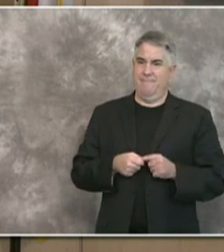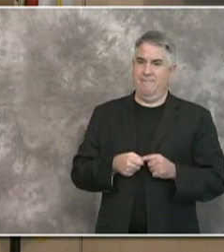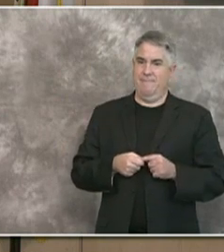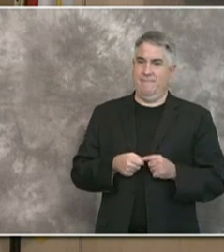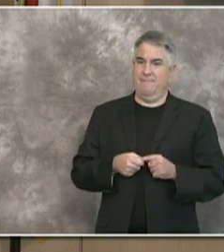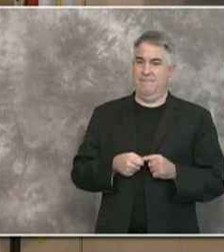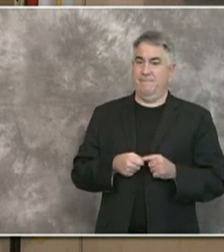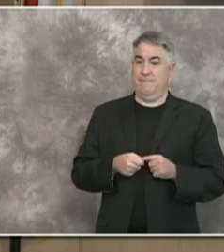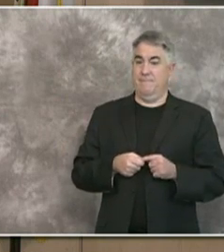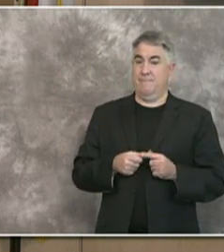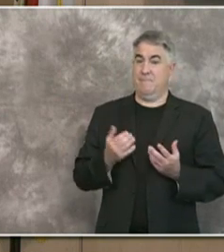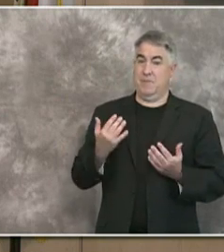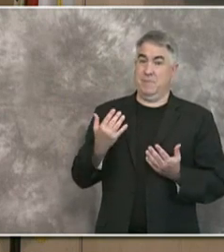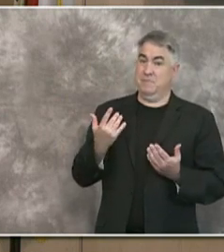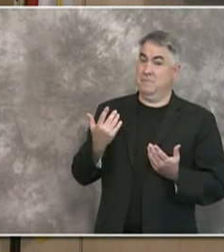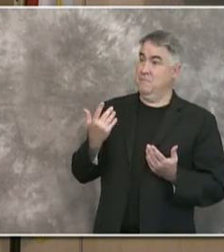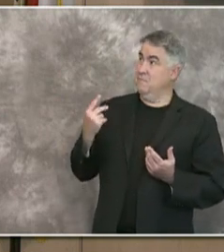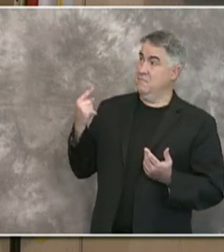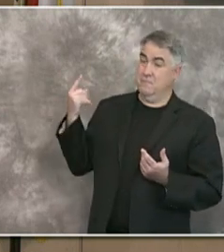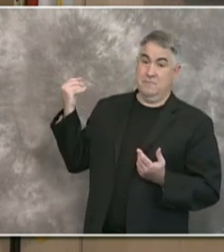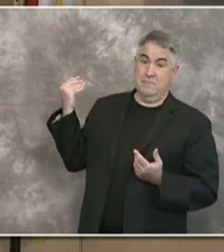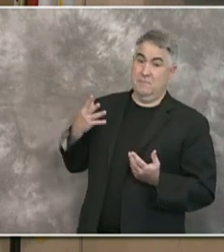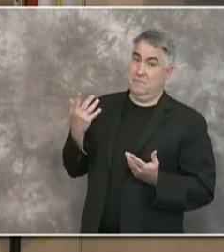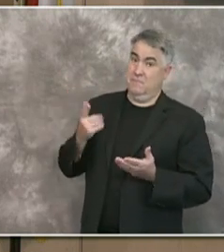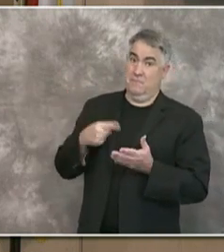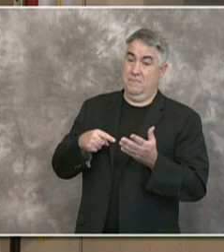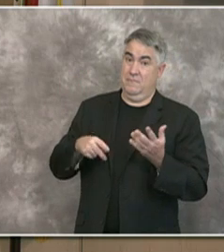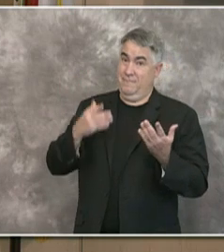guidance in the coming weeks, but